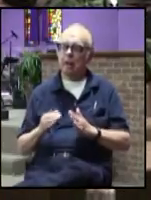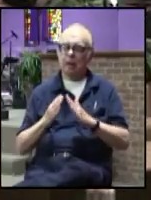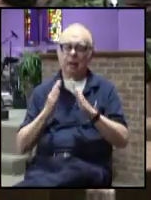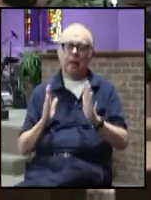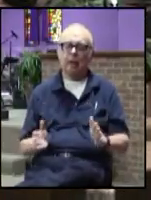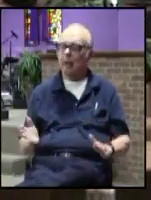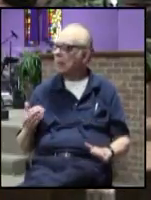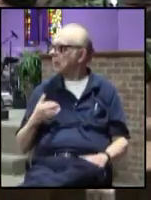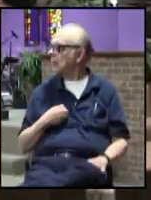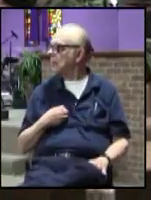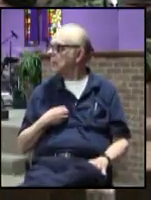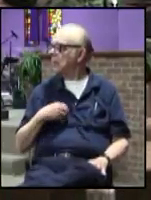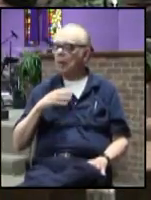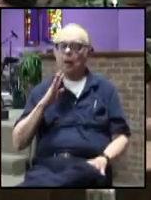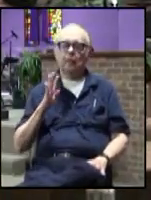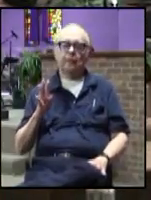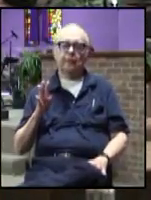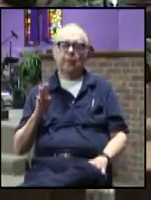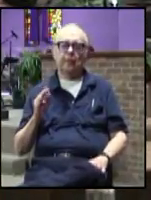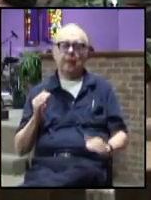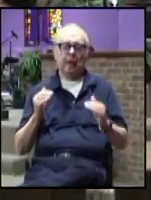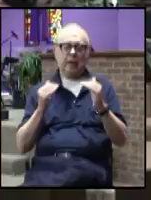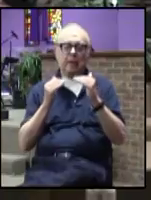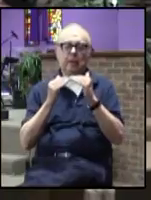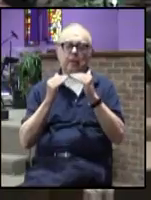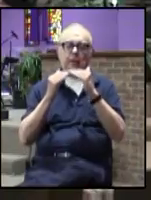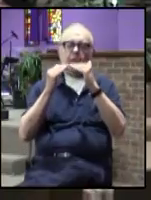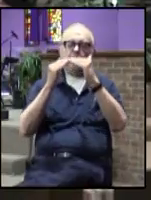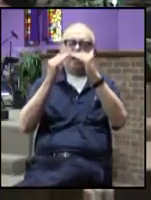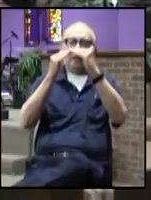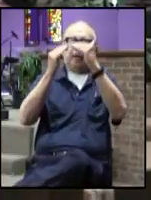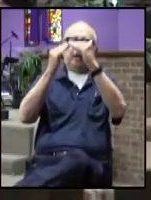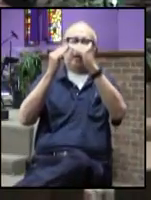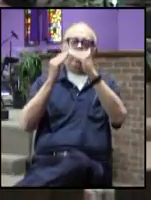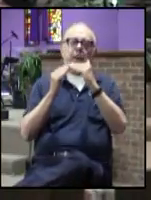and this building has got 40 stories and 2 elevators?